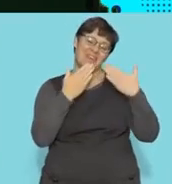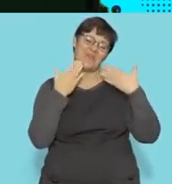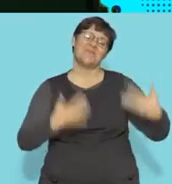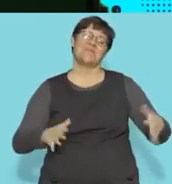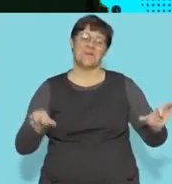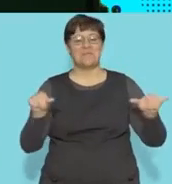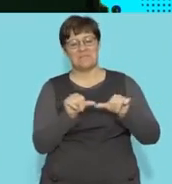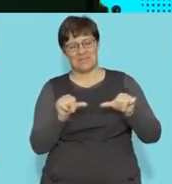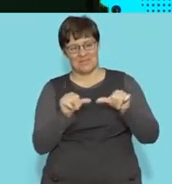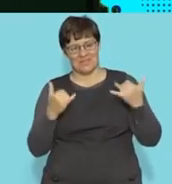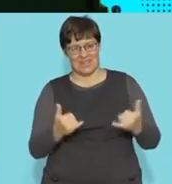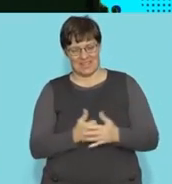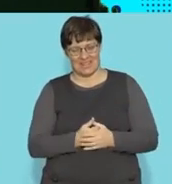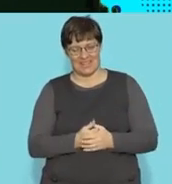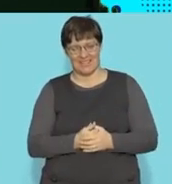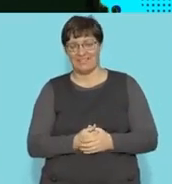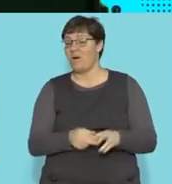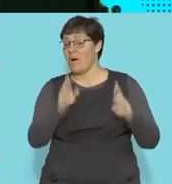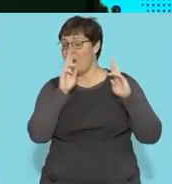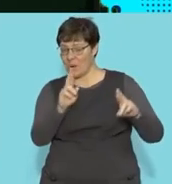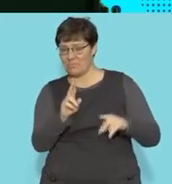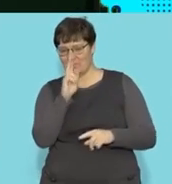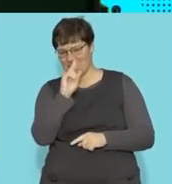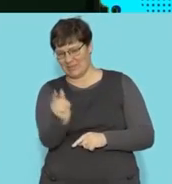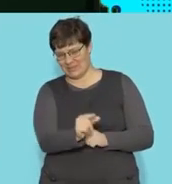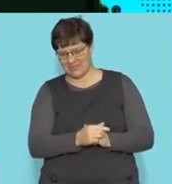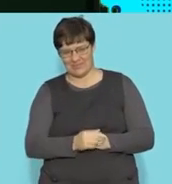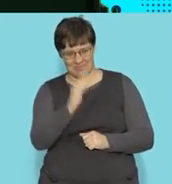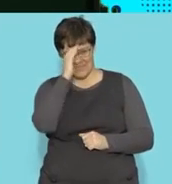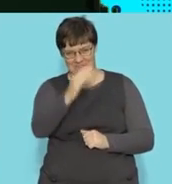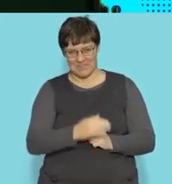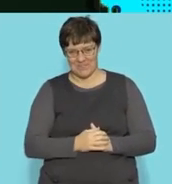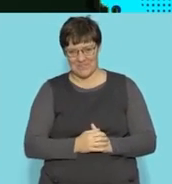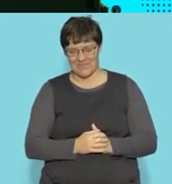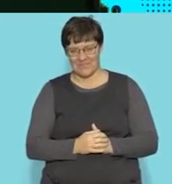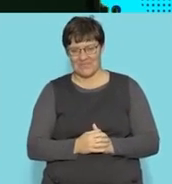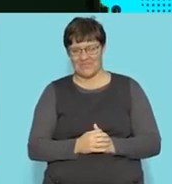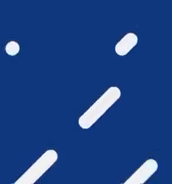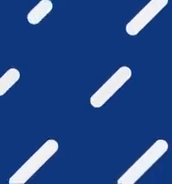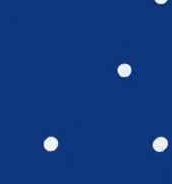much for joining me for this measurement lesson today. I really hope to see you guys soon. Bye.